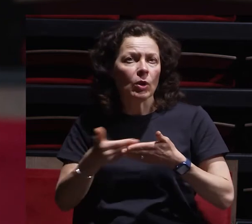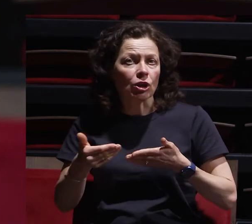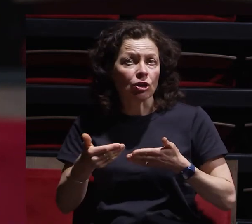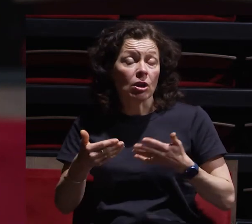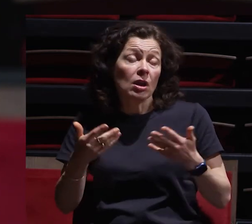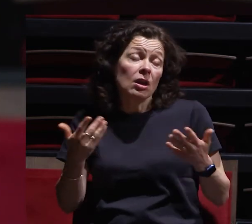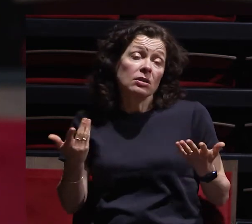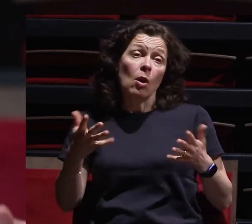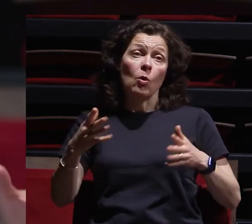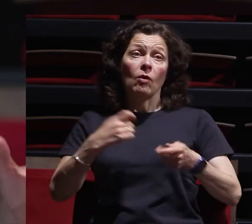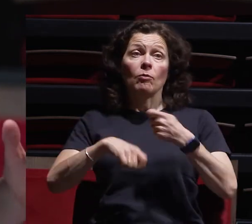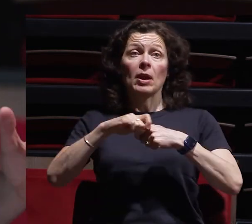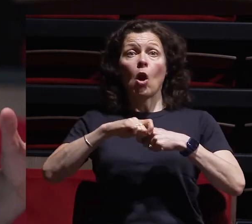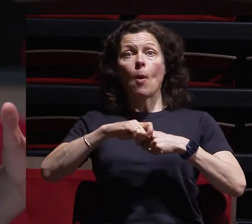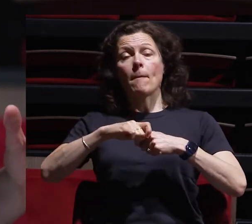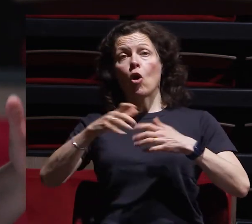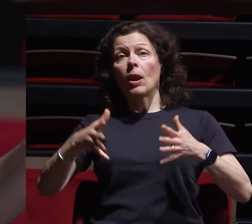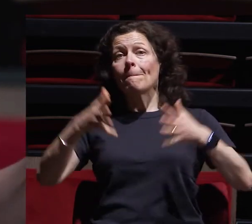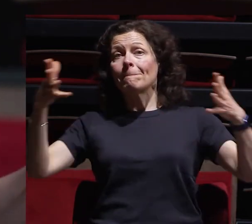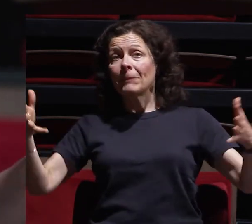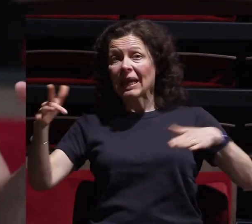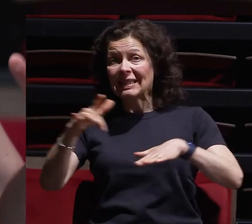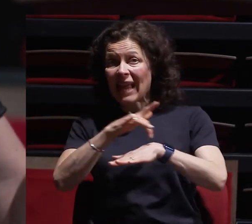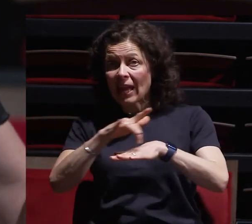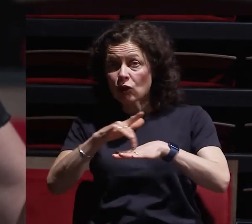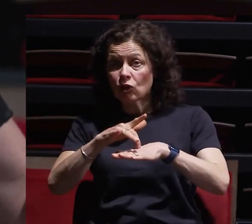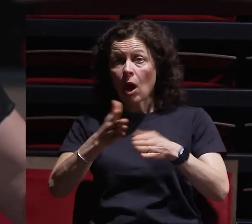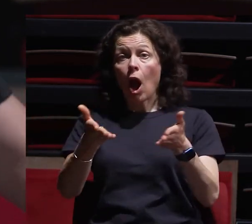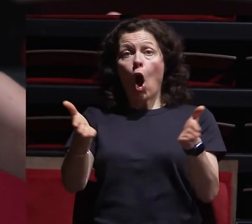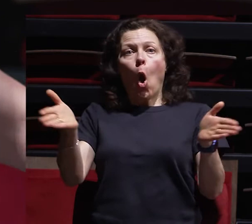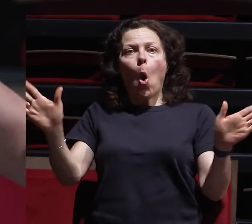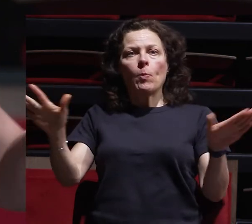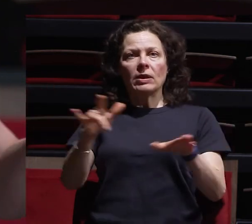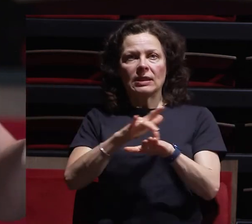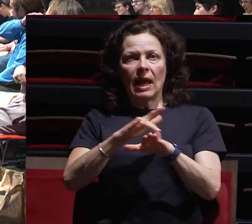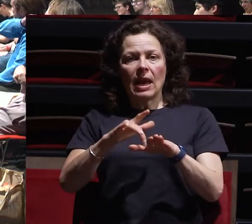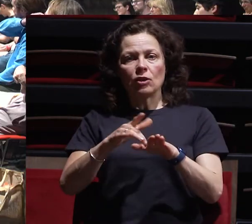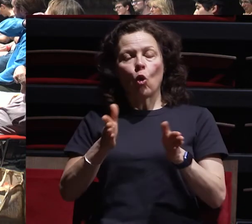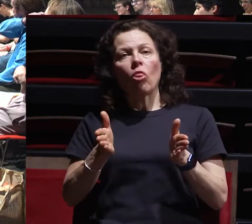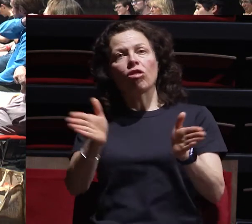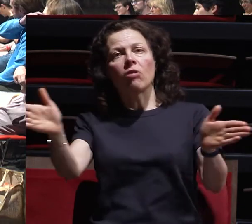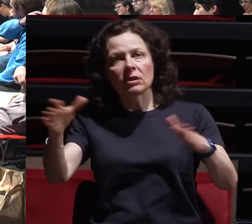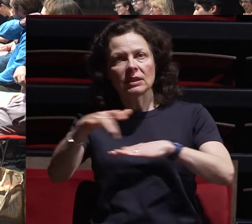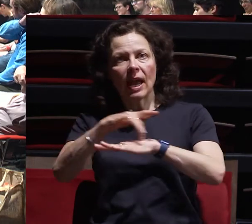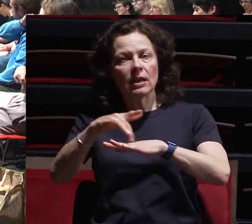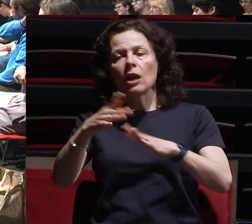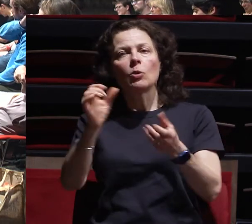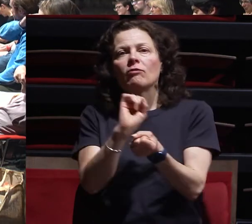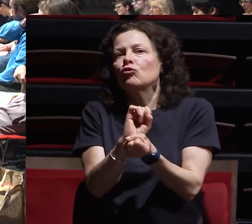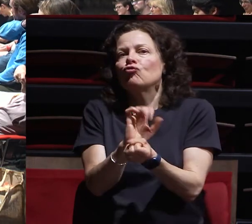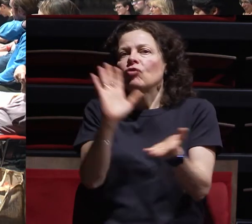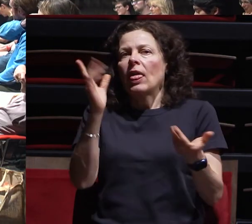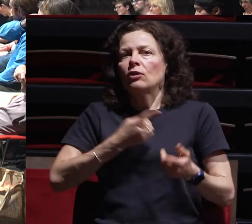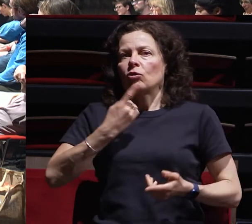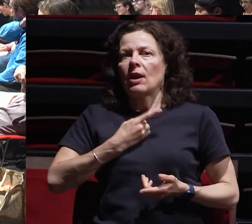type of language. So when you get onto a bigger stage or a more open stage or a thrust stage, you actually you